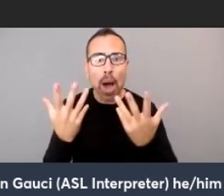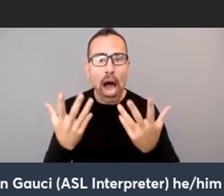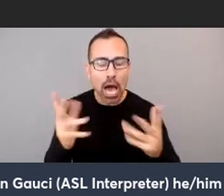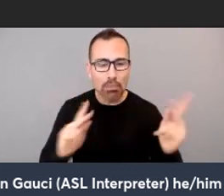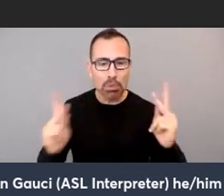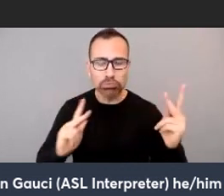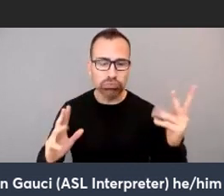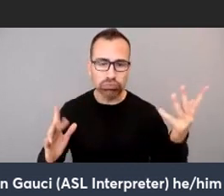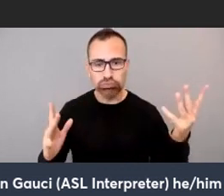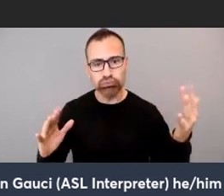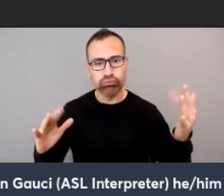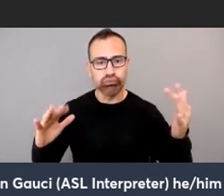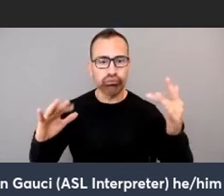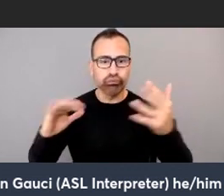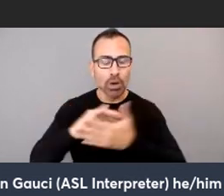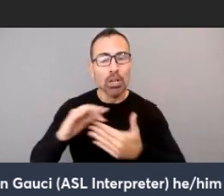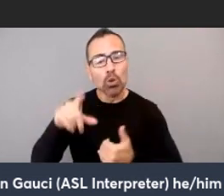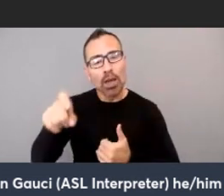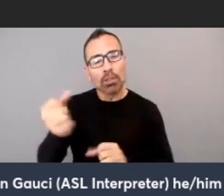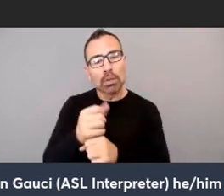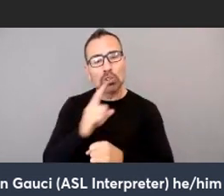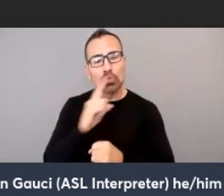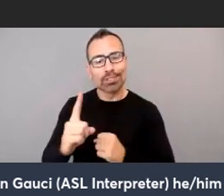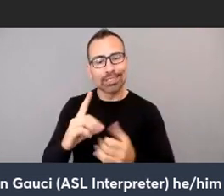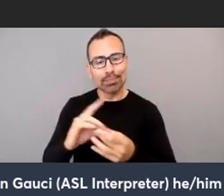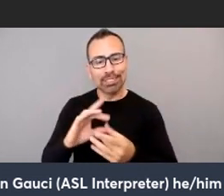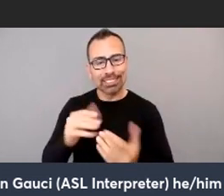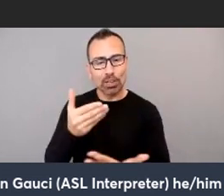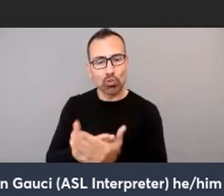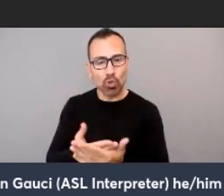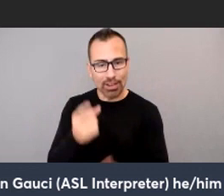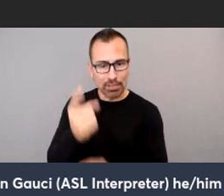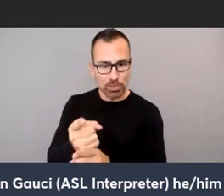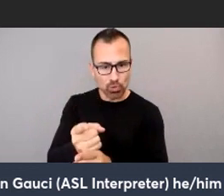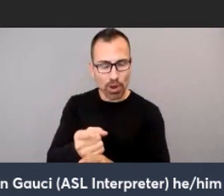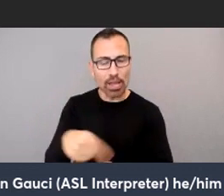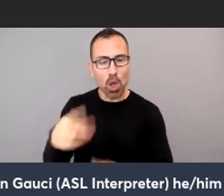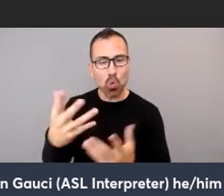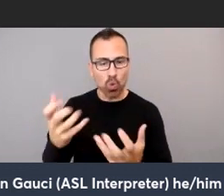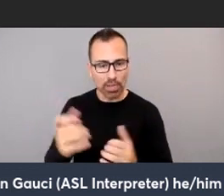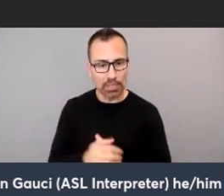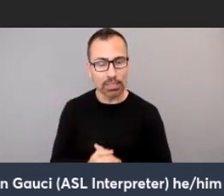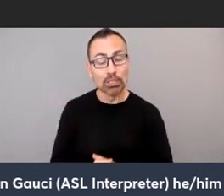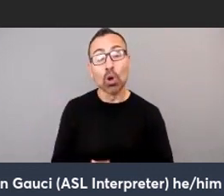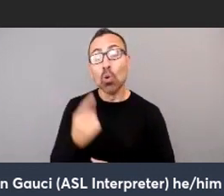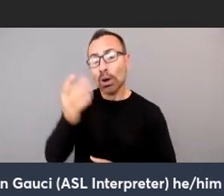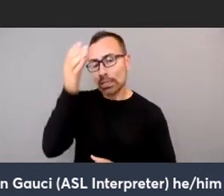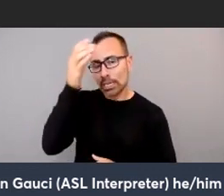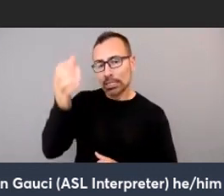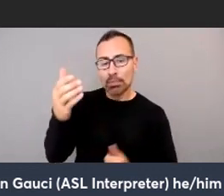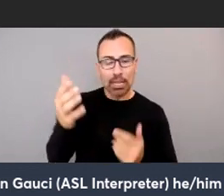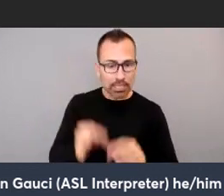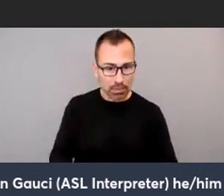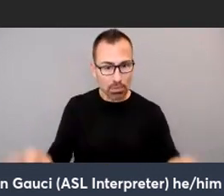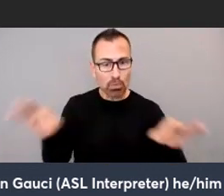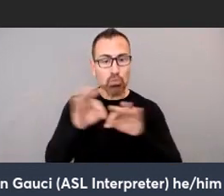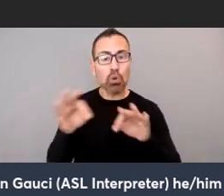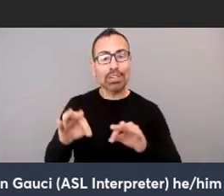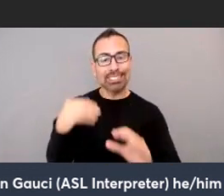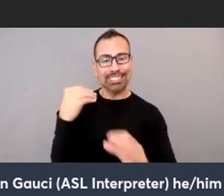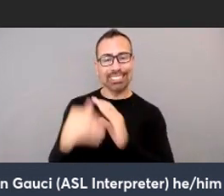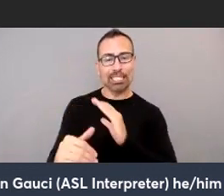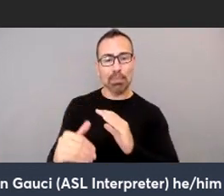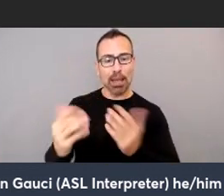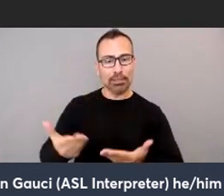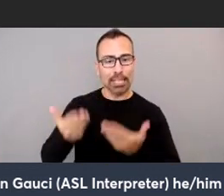customers, there's a concept that's very important, and it's called email deliverability. And what this means is, this is essentially, how do I